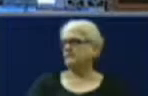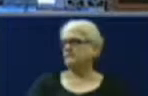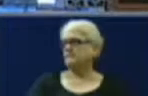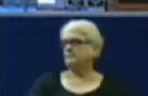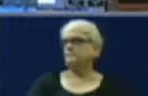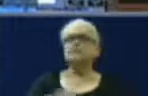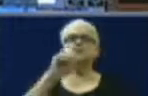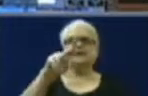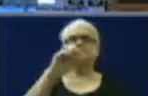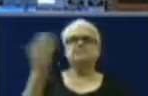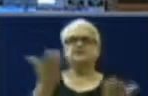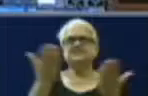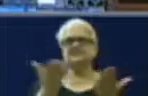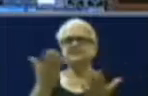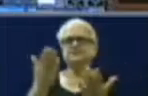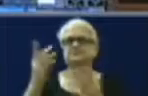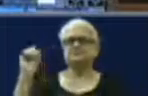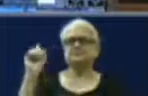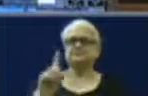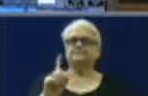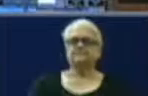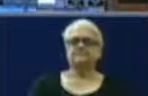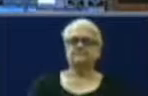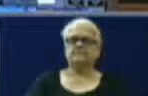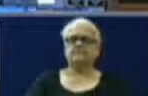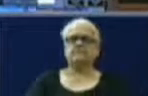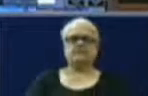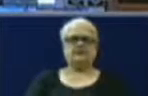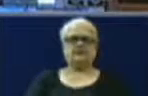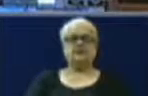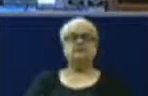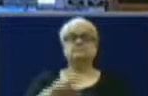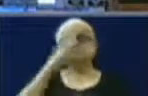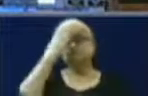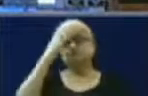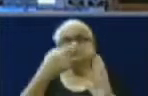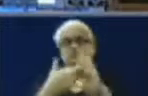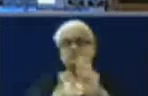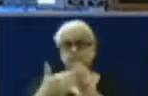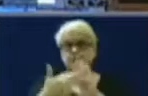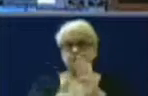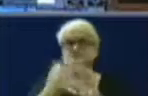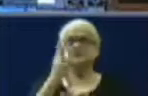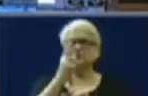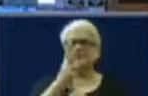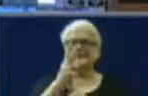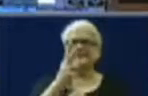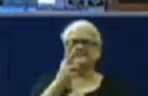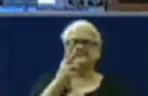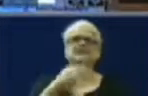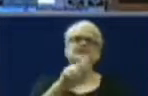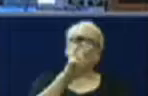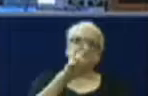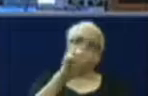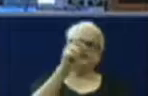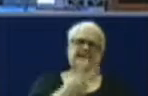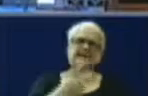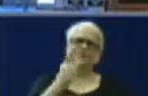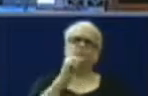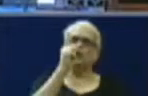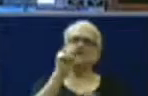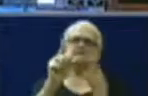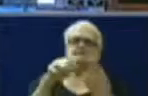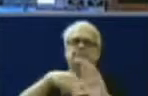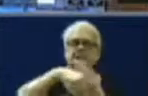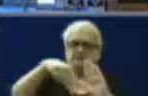Okay, yeah, come on up. Okay, Ms. Edelman, you know the rules. You have 3 minutes. After 2.5, you get one bell, and another